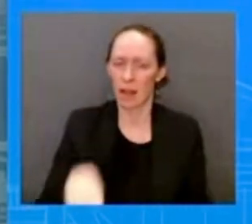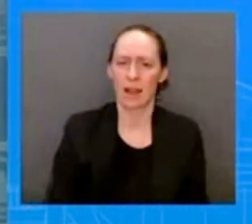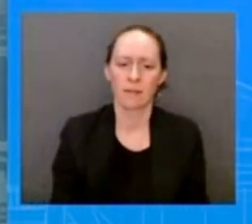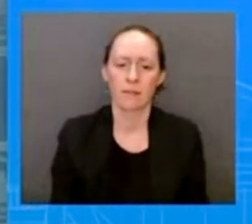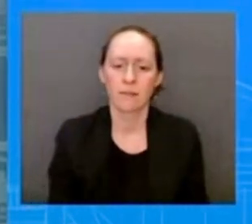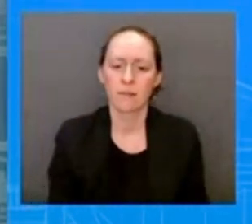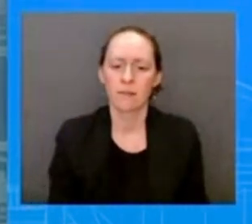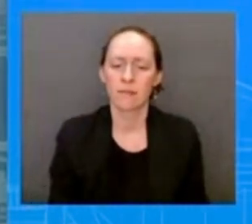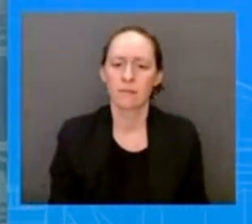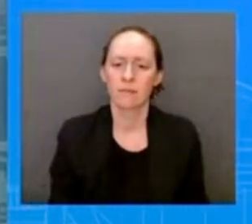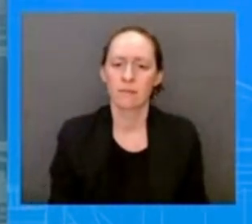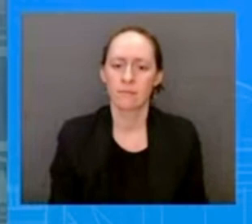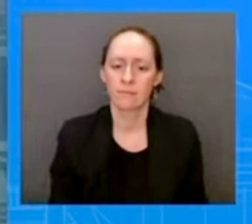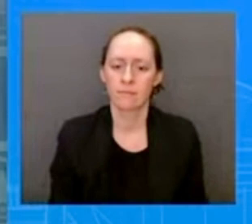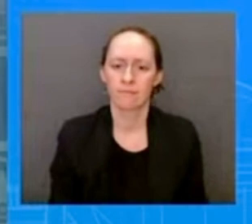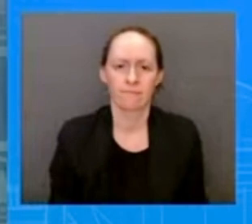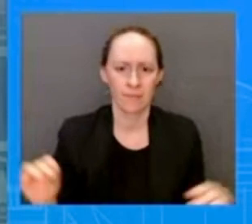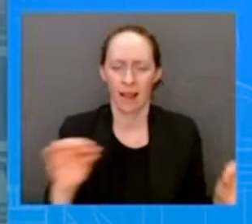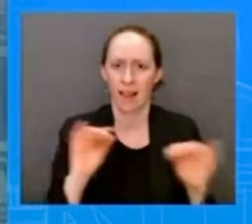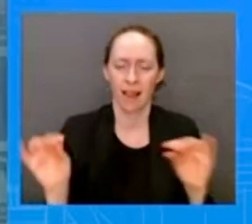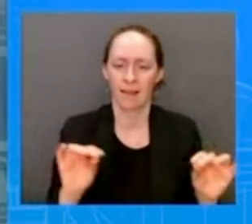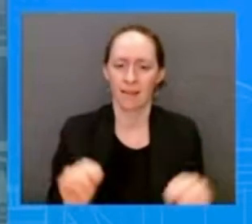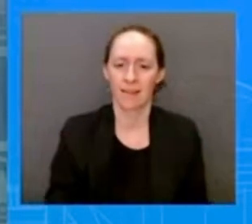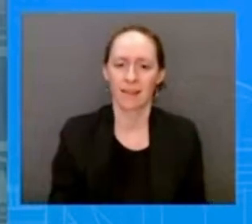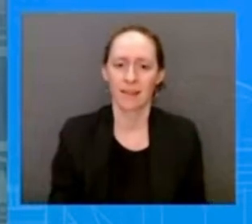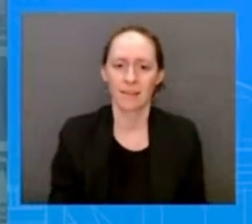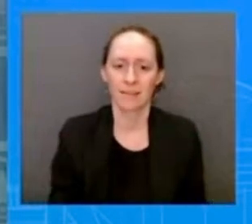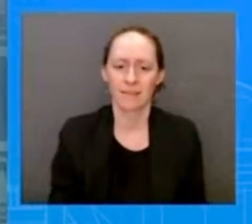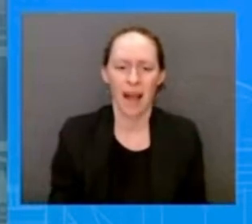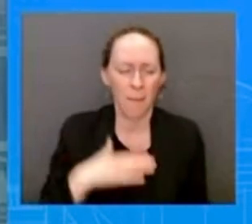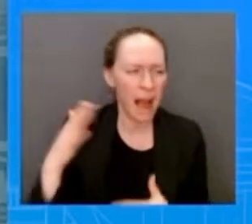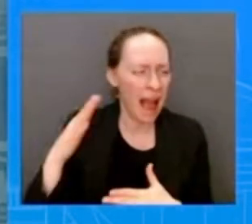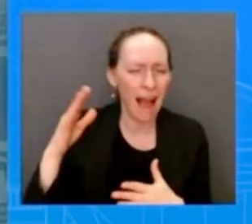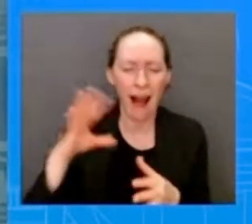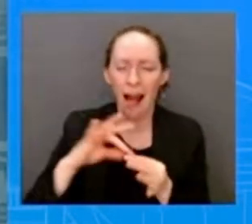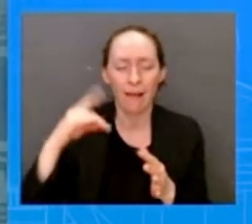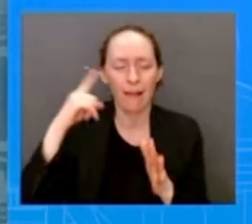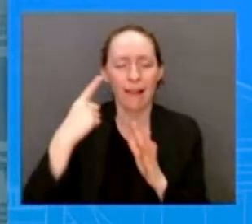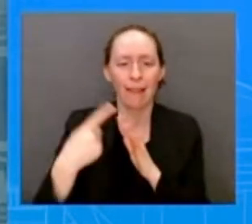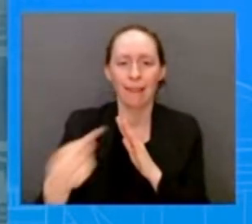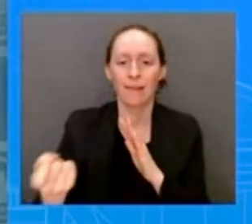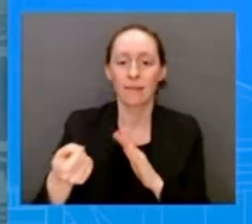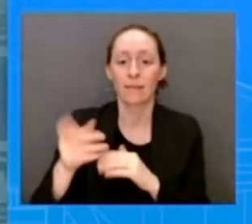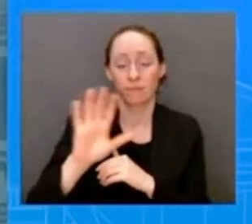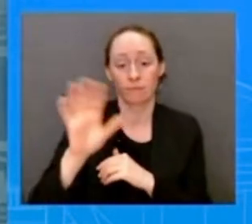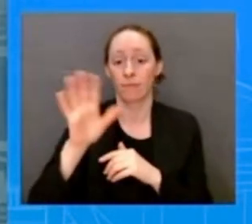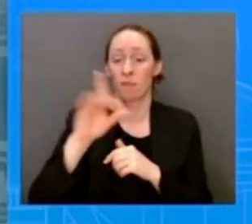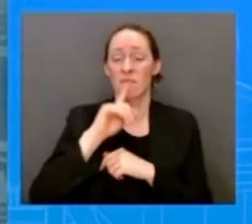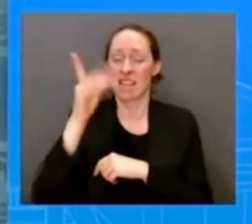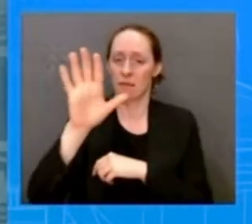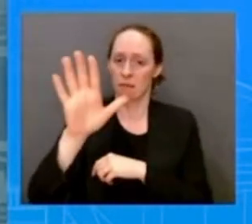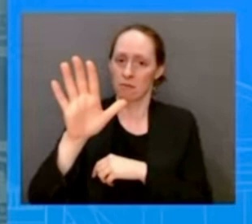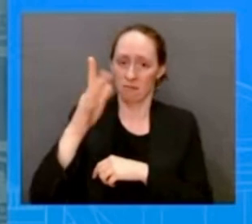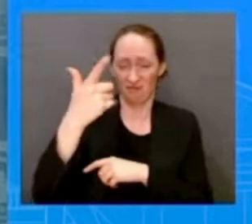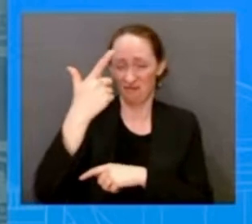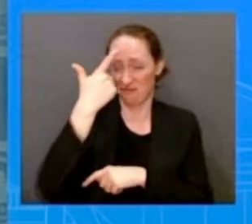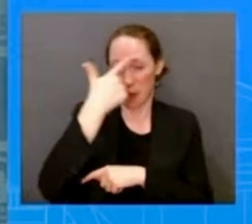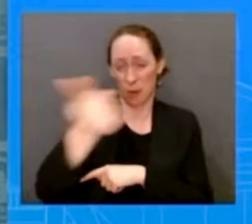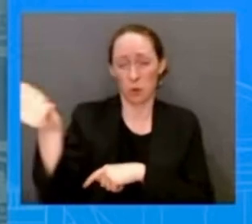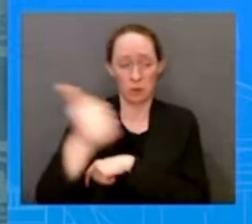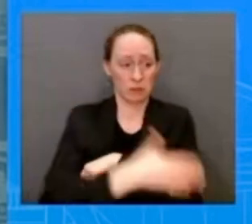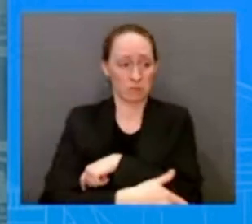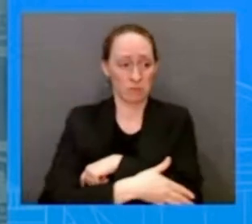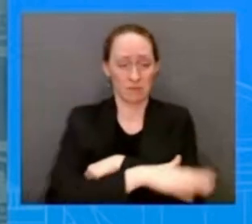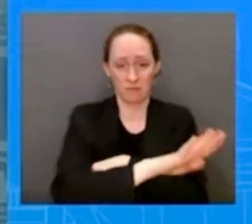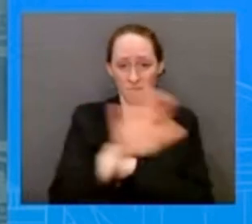I forgot my train of thought. These are sovereign decisions, and we want every nation to act in accordance with what they believe they can